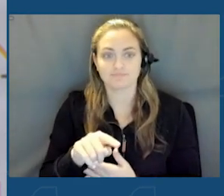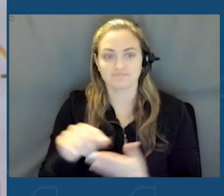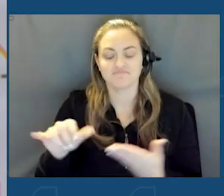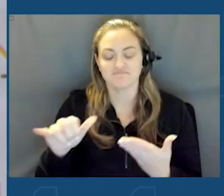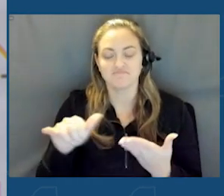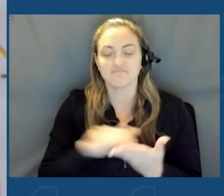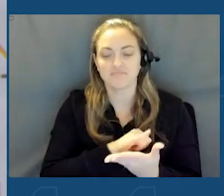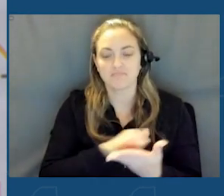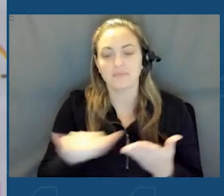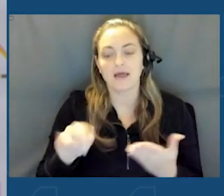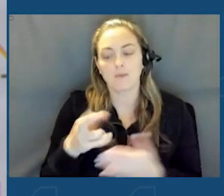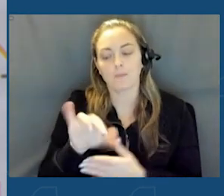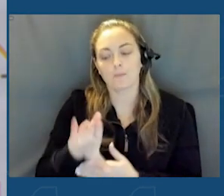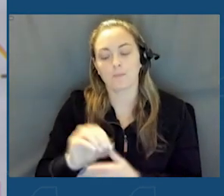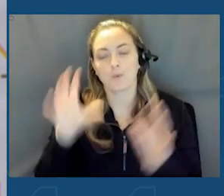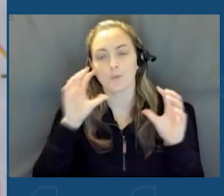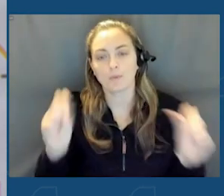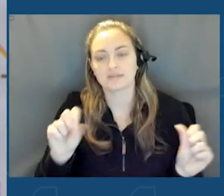Levine.